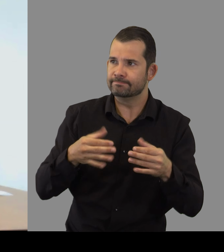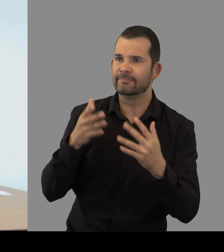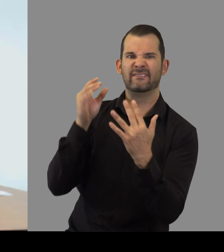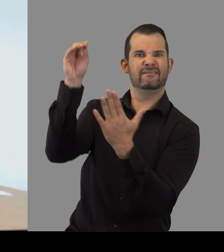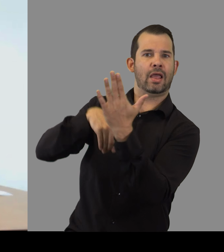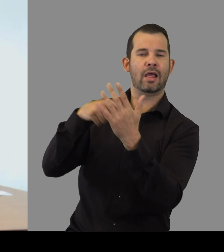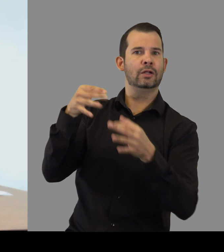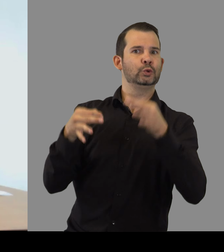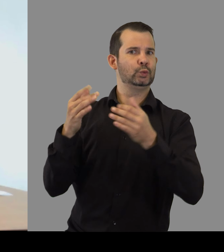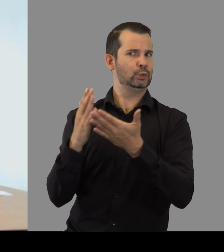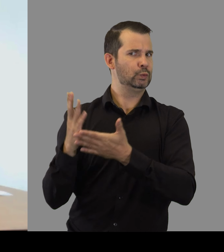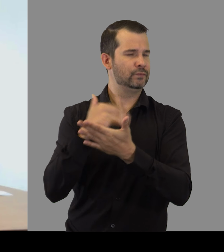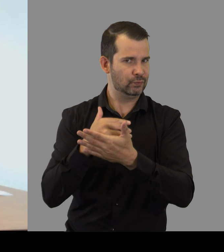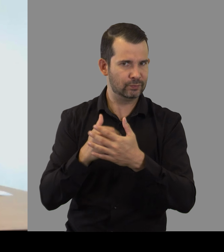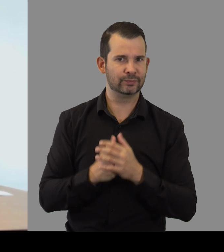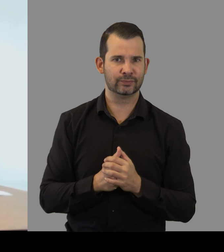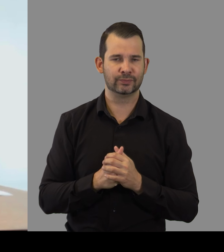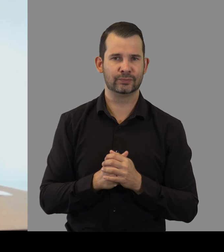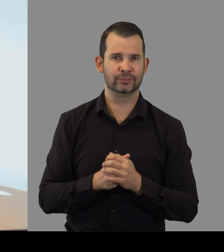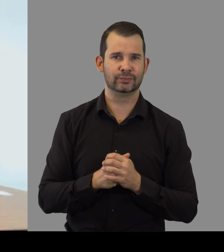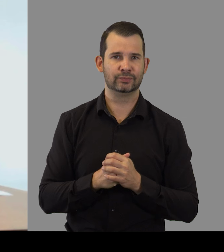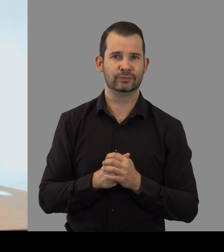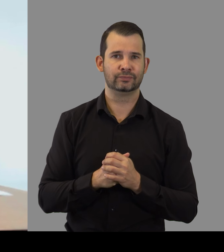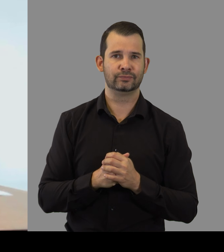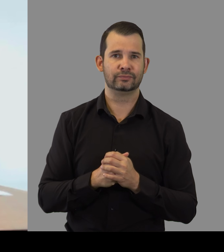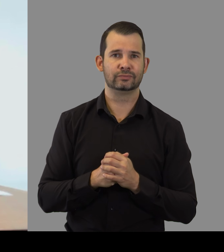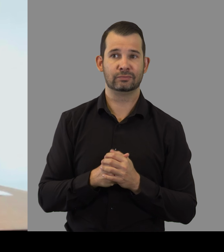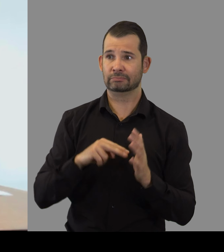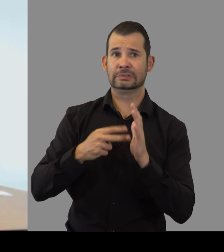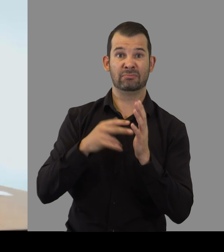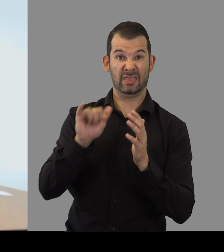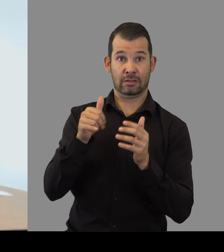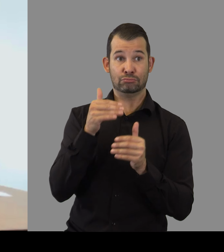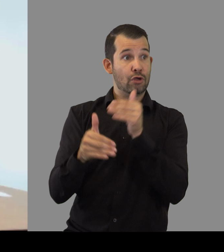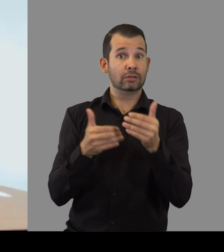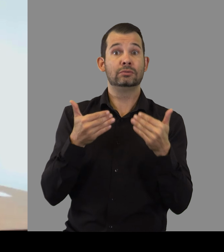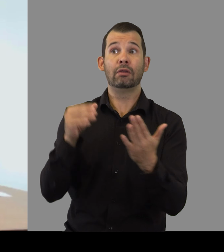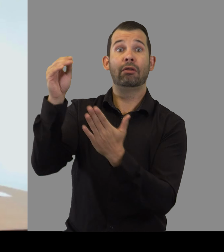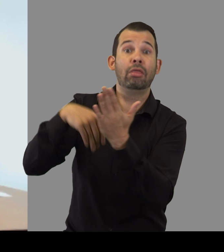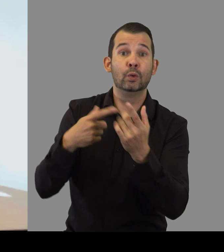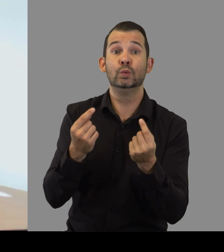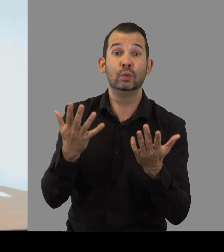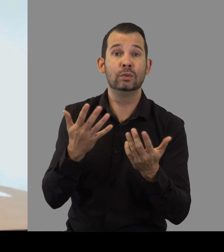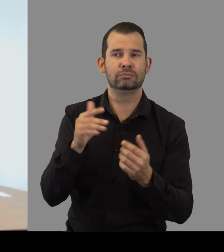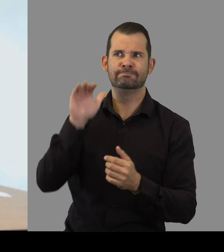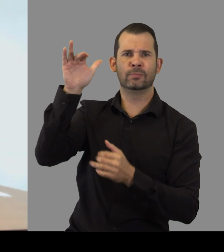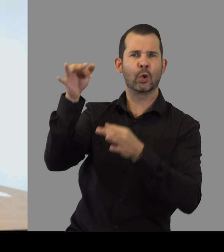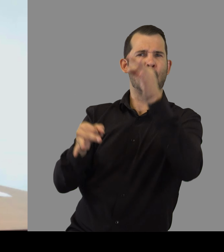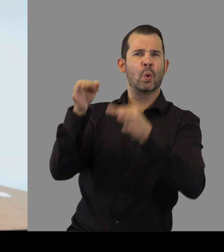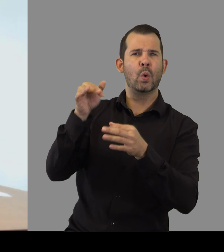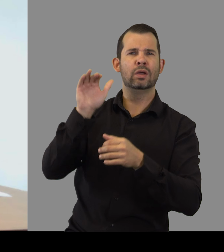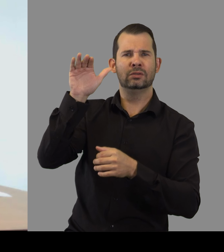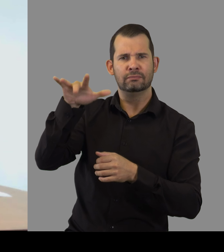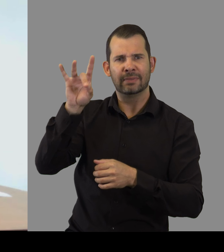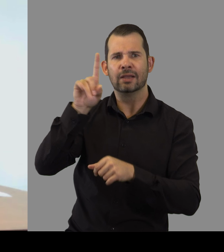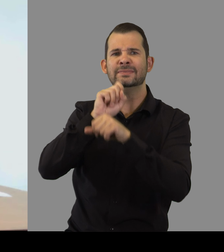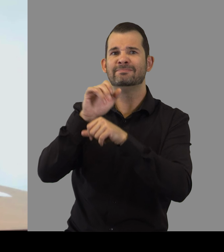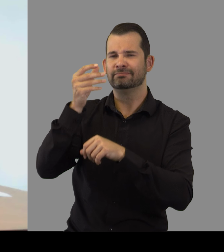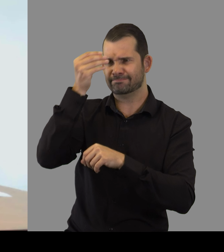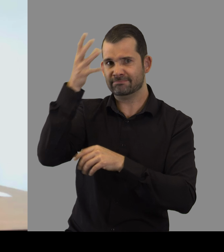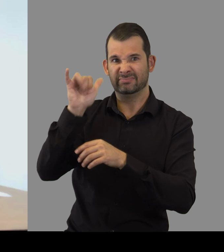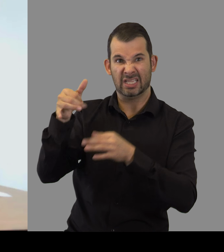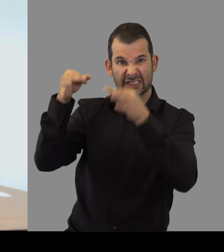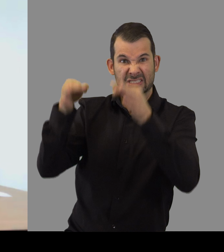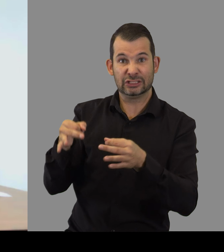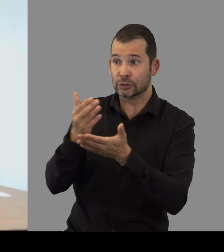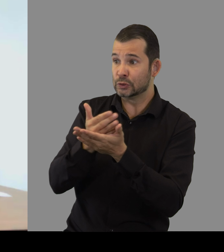date of receiving that decision to file a judicial review. And what you're doing in this process is you're